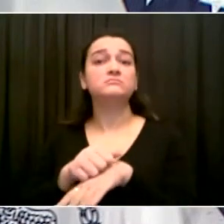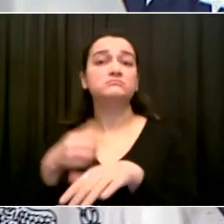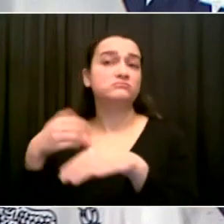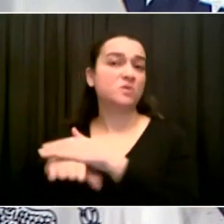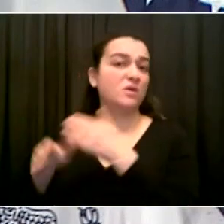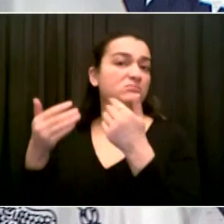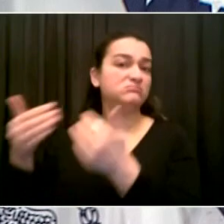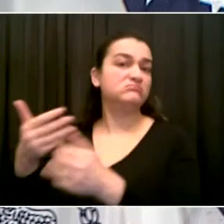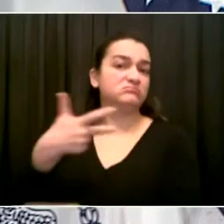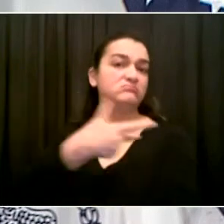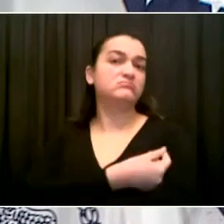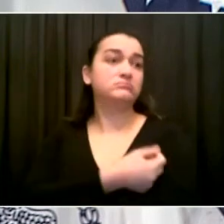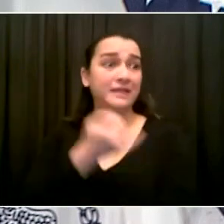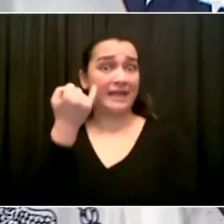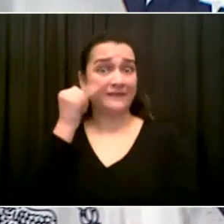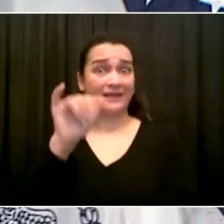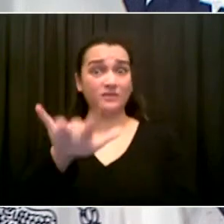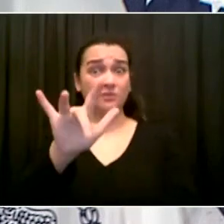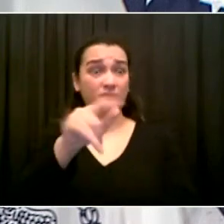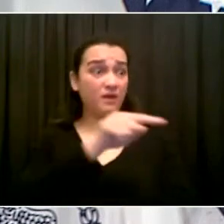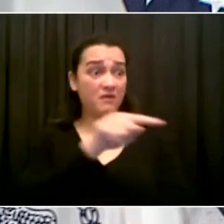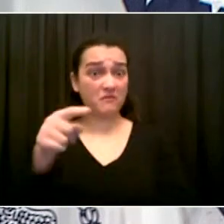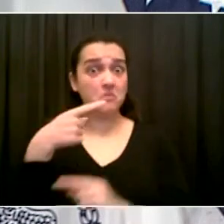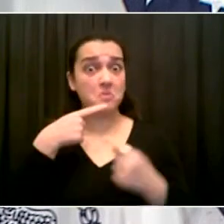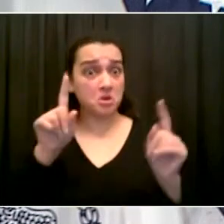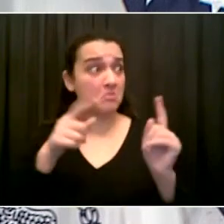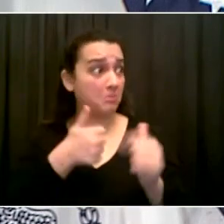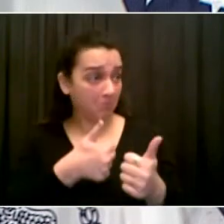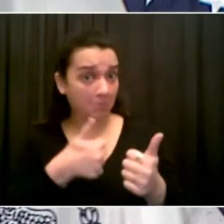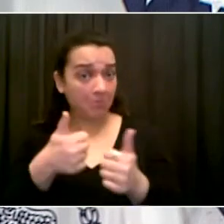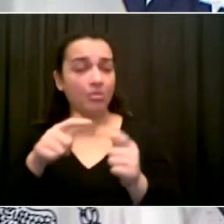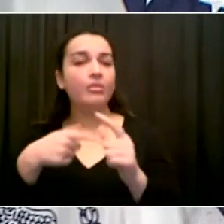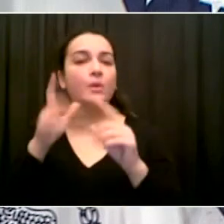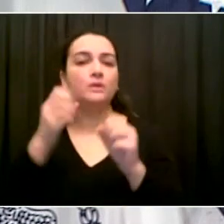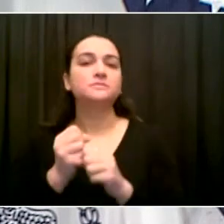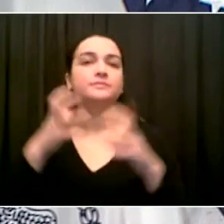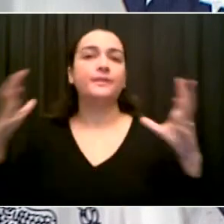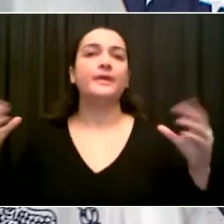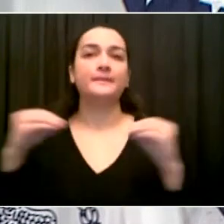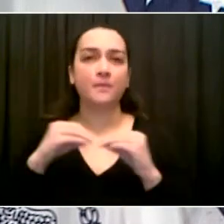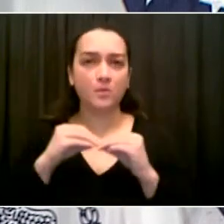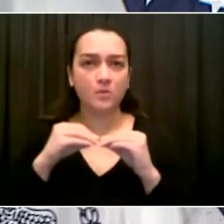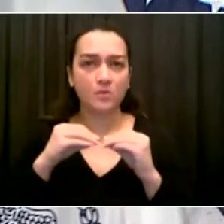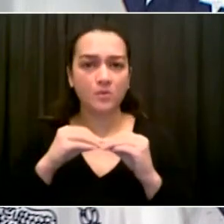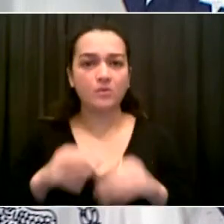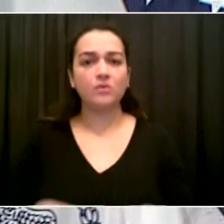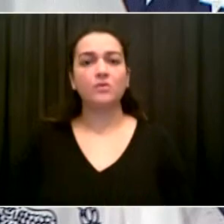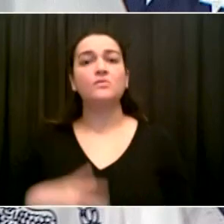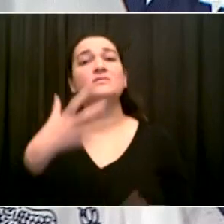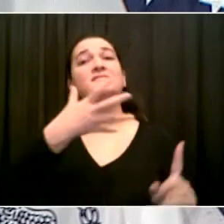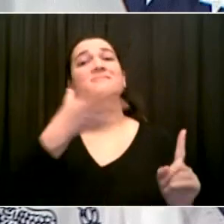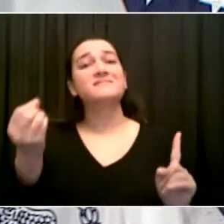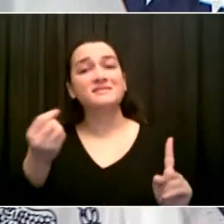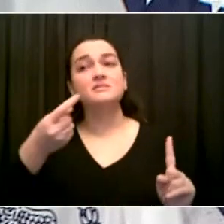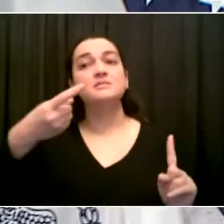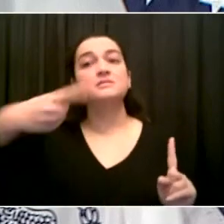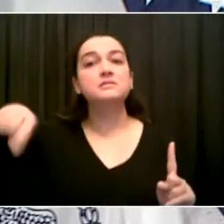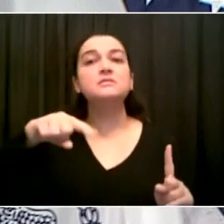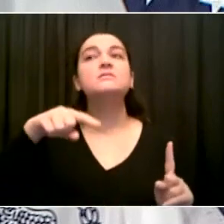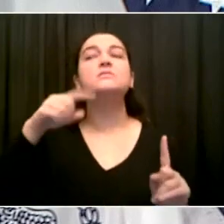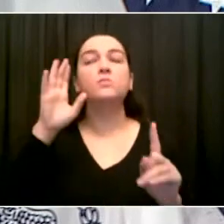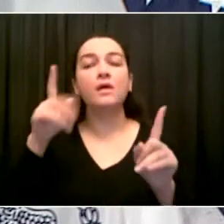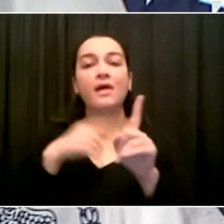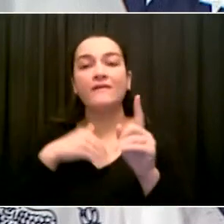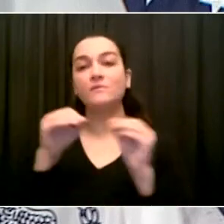up directly for vaccination. I think you're going to see more and more progress with seniors. But this is an approach that makes sense.